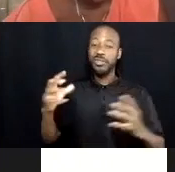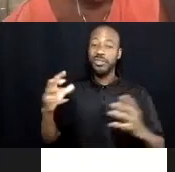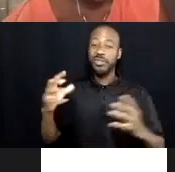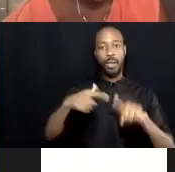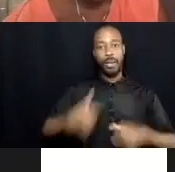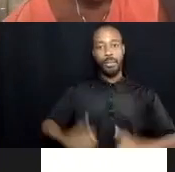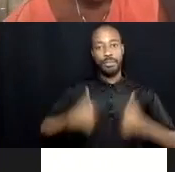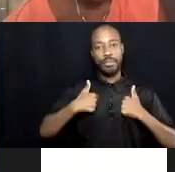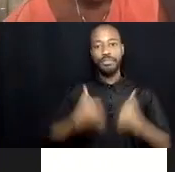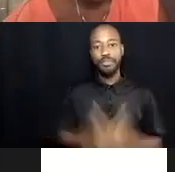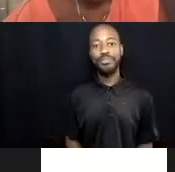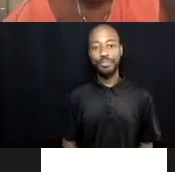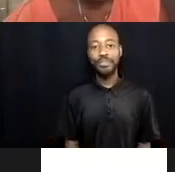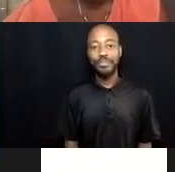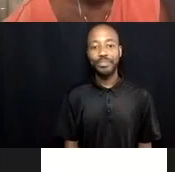Yes.